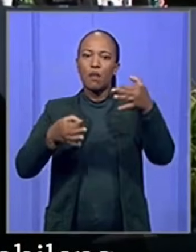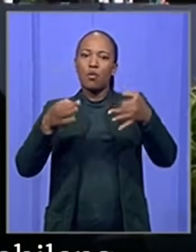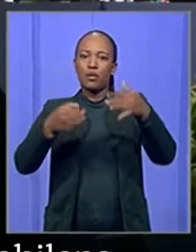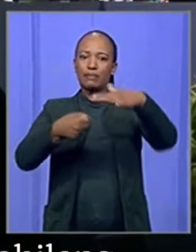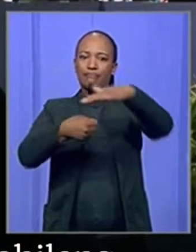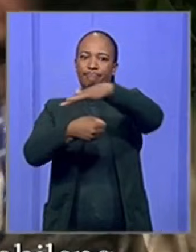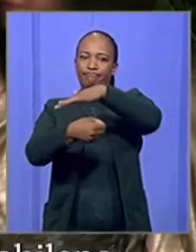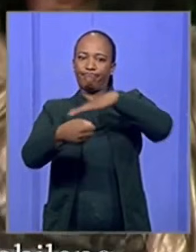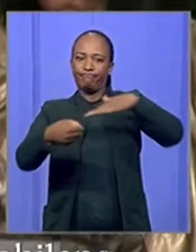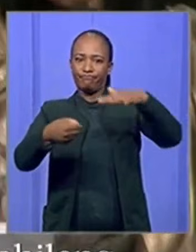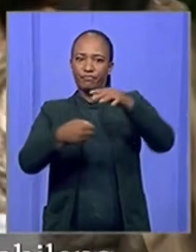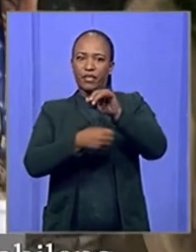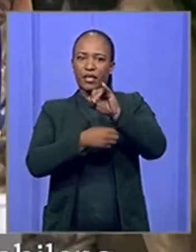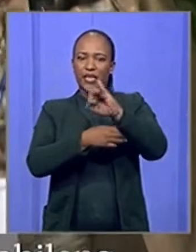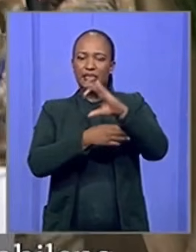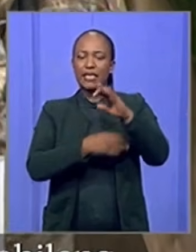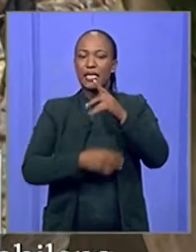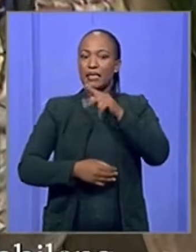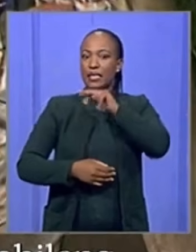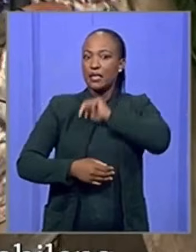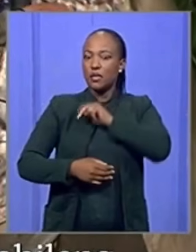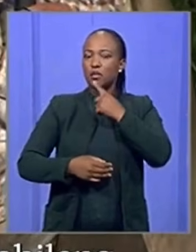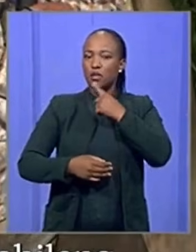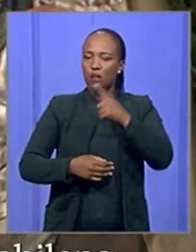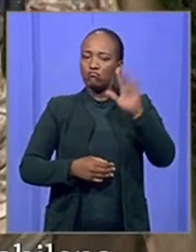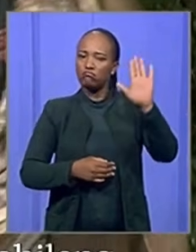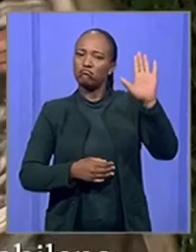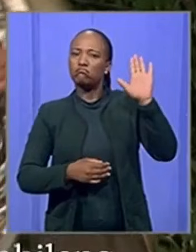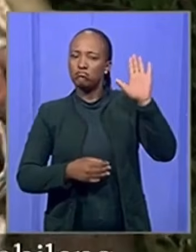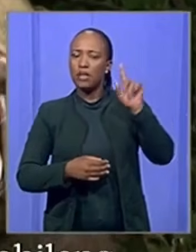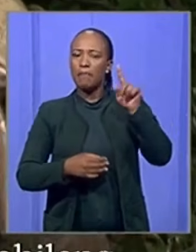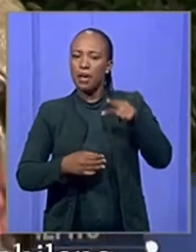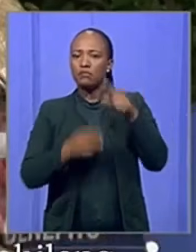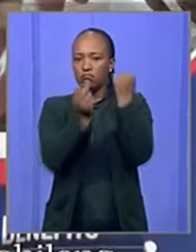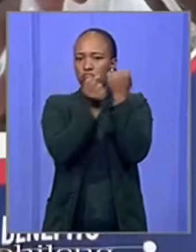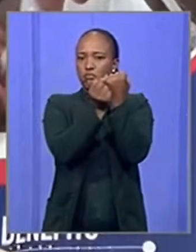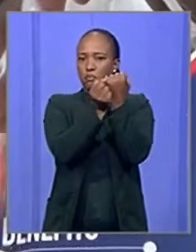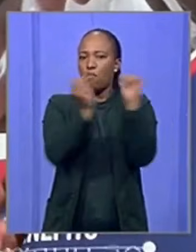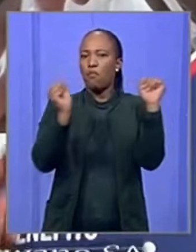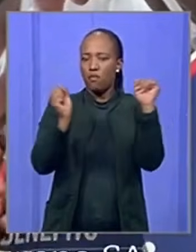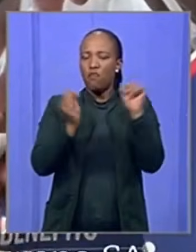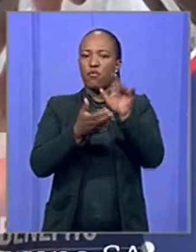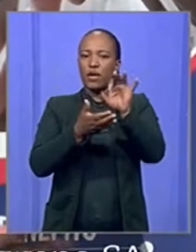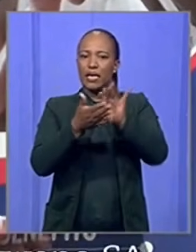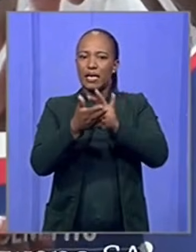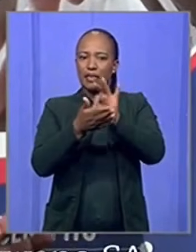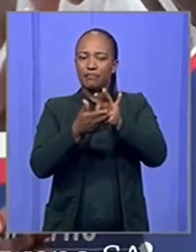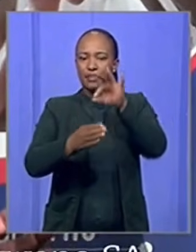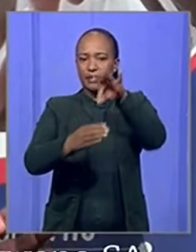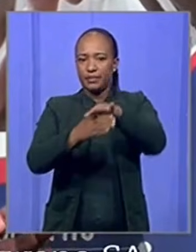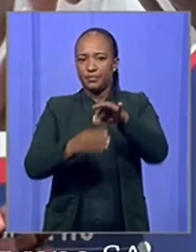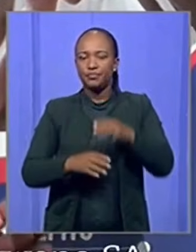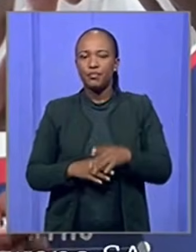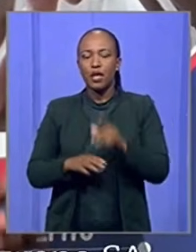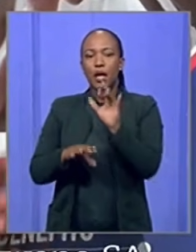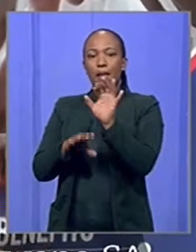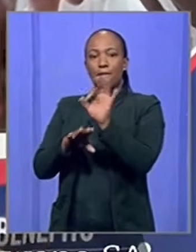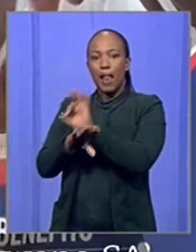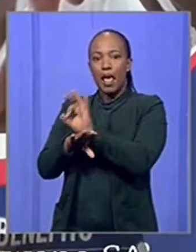ya KwaZulu-Natal hore dikgetho tse tlang e tla ba tse lokollohileng. There is a plan which is being put